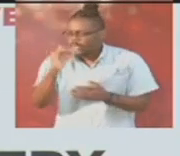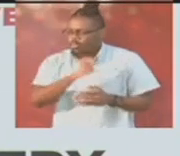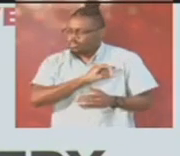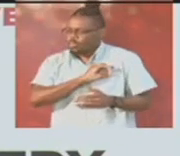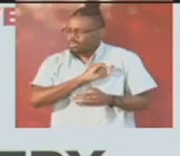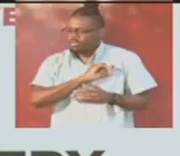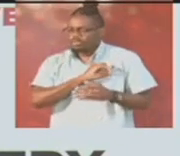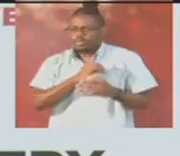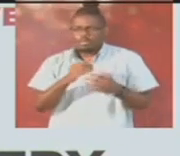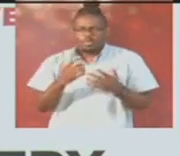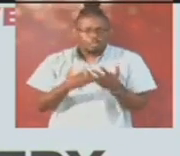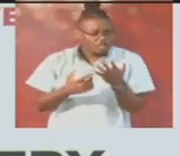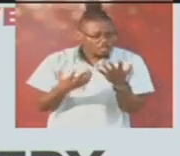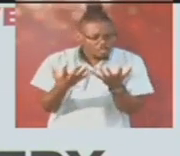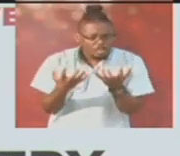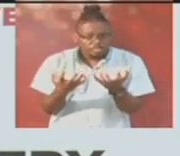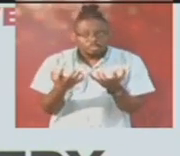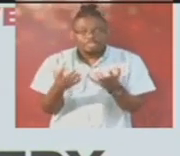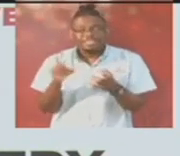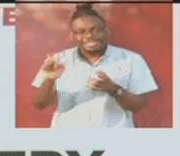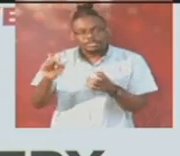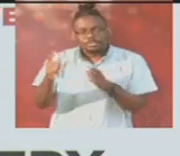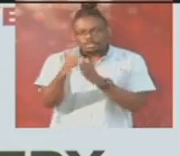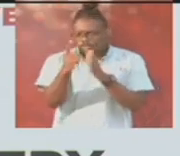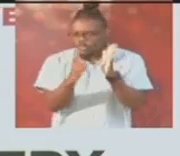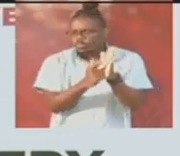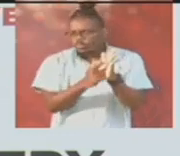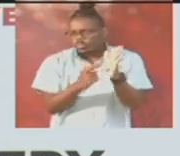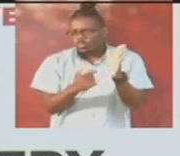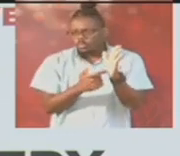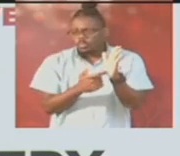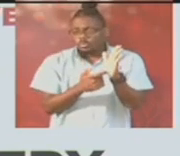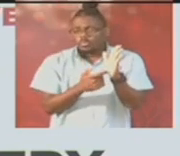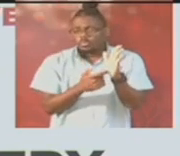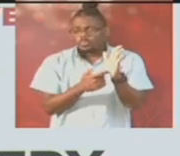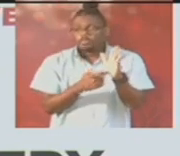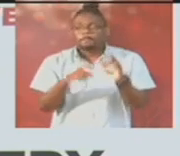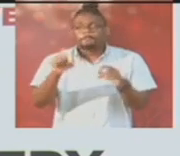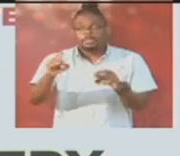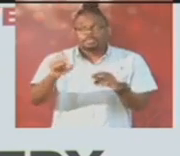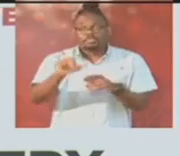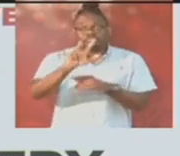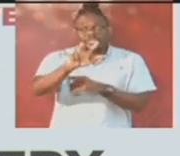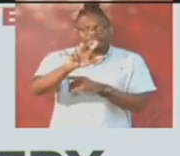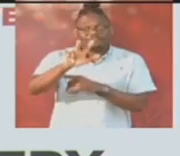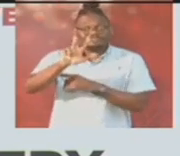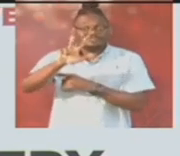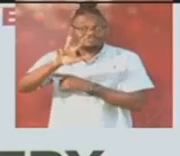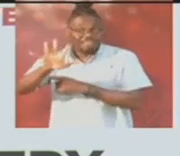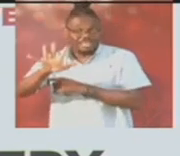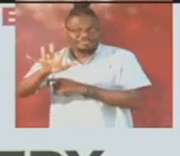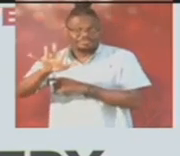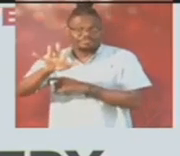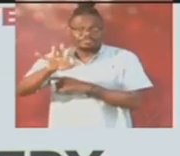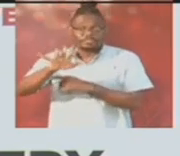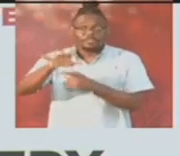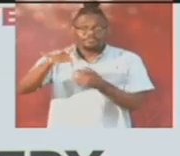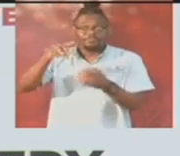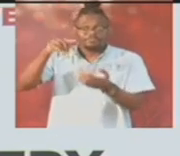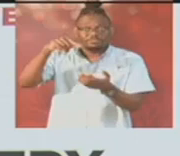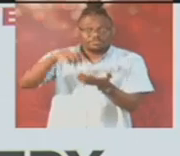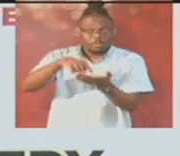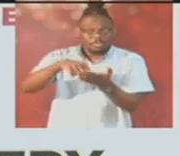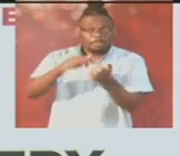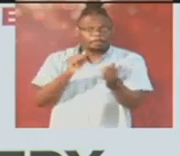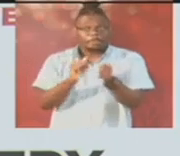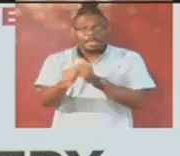Association, what the association has suggested, is going to require three-fifths majority legislation, as it infringes on